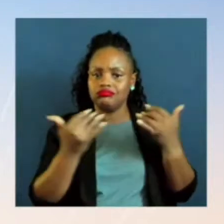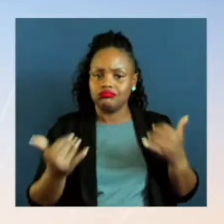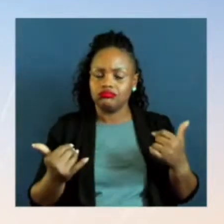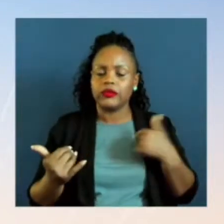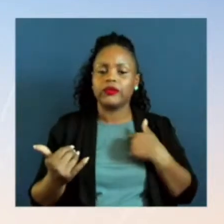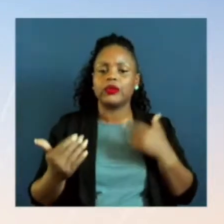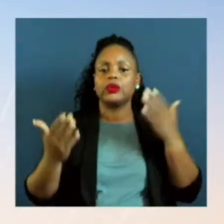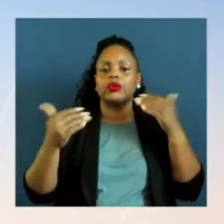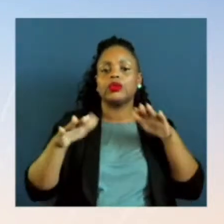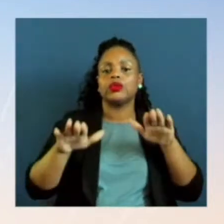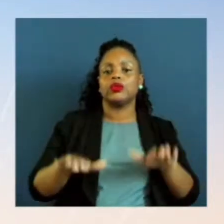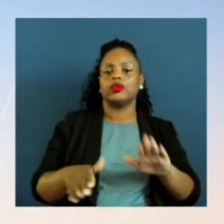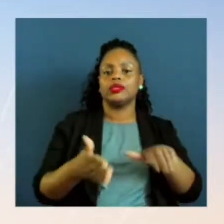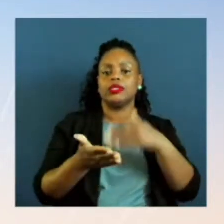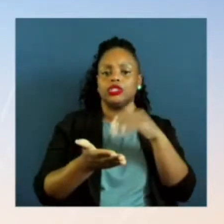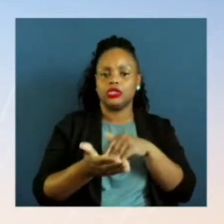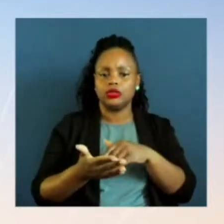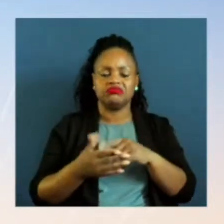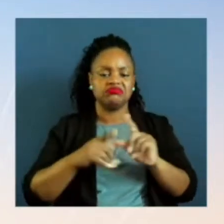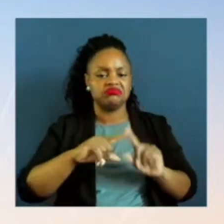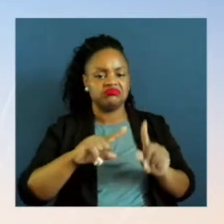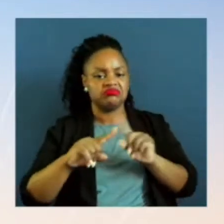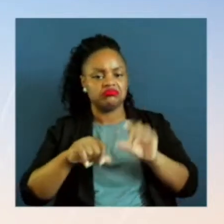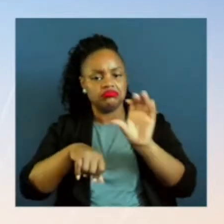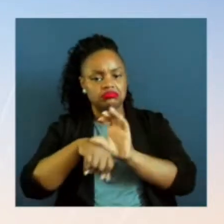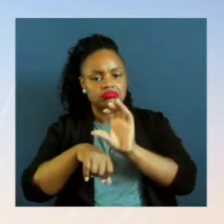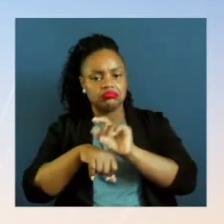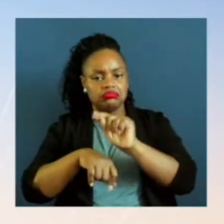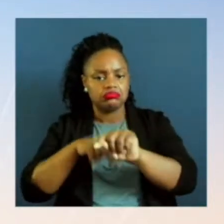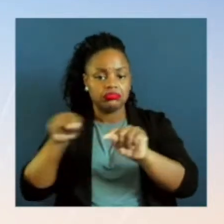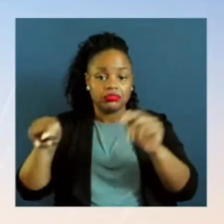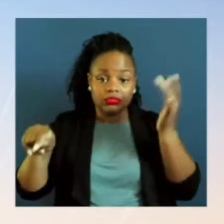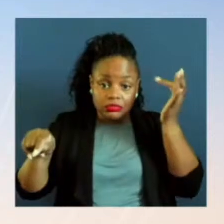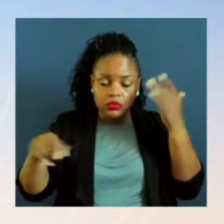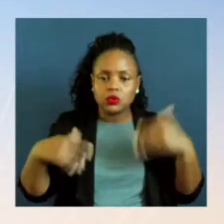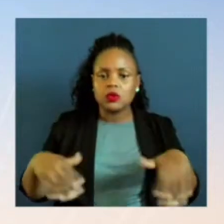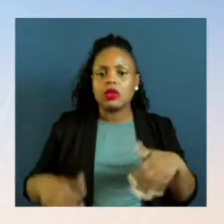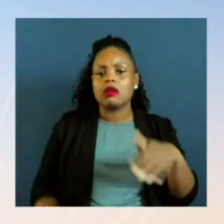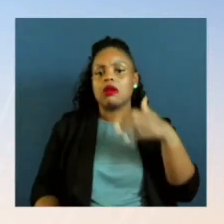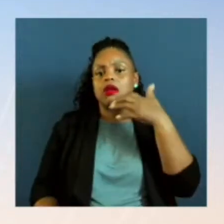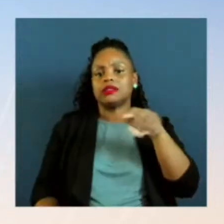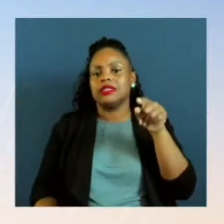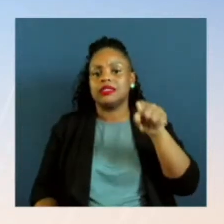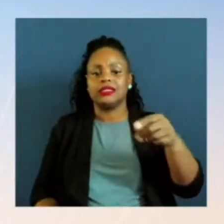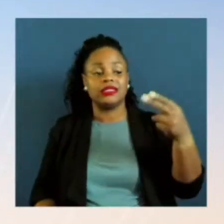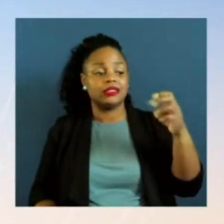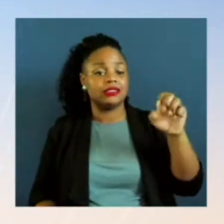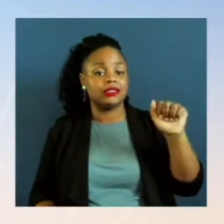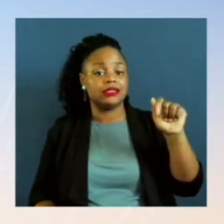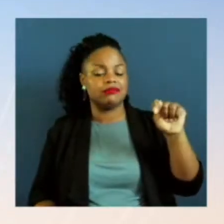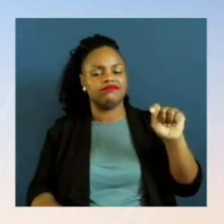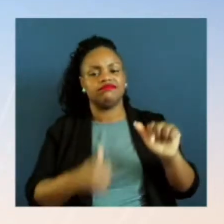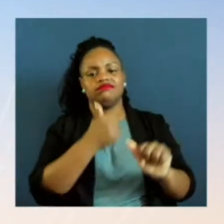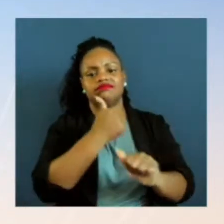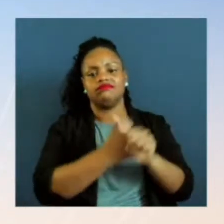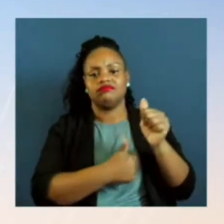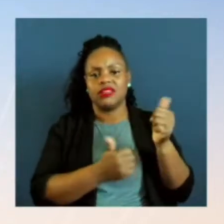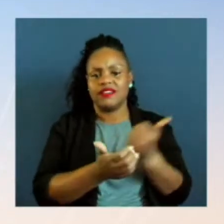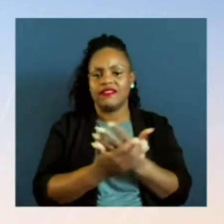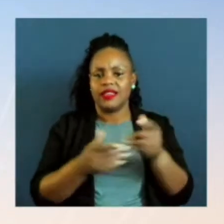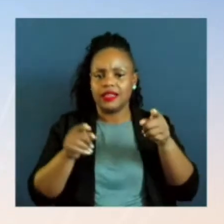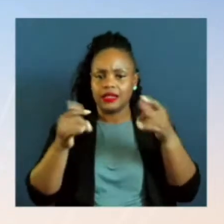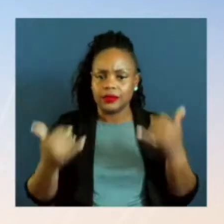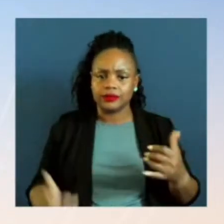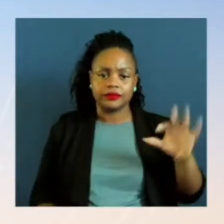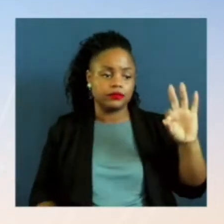Parish, where heat advisories are in effect and many residents remain without power. FEMA also announced today a new policy this morning